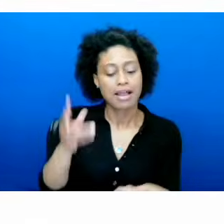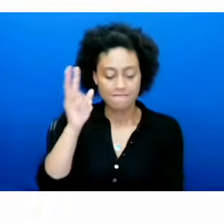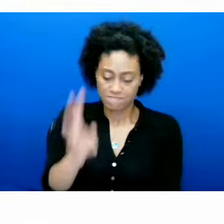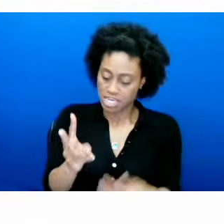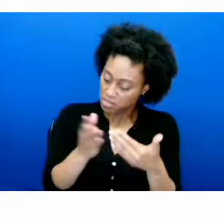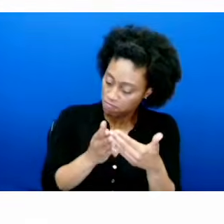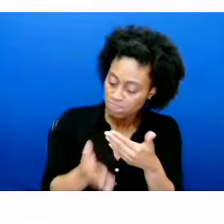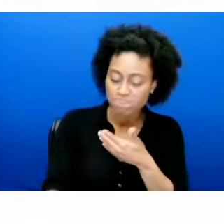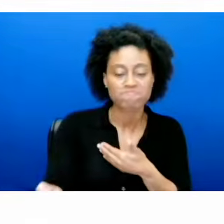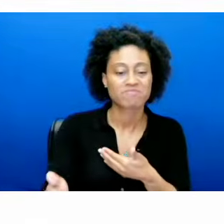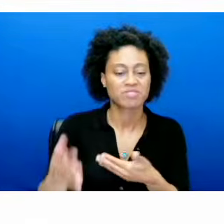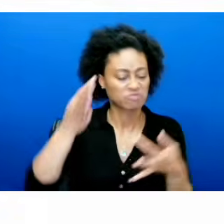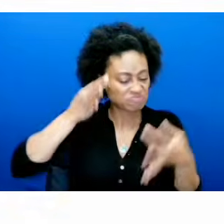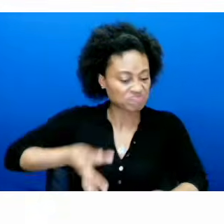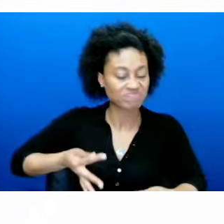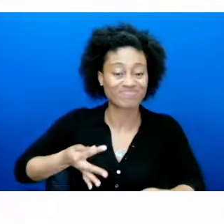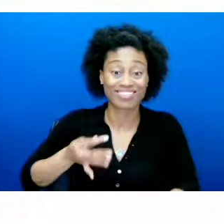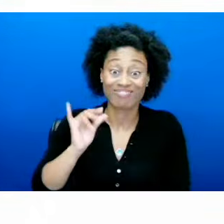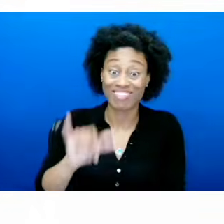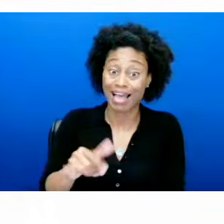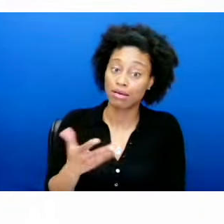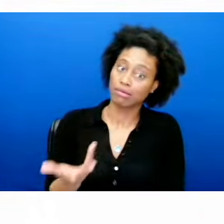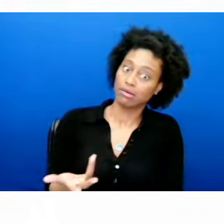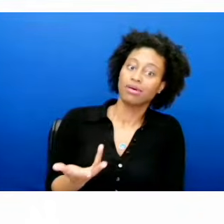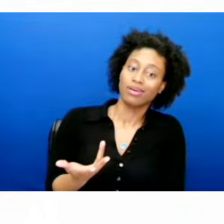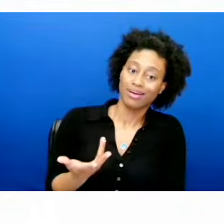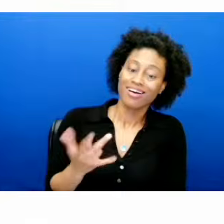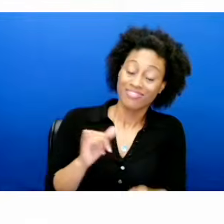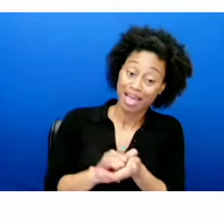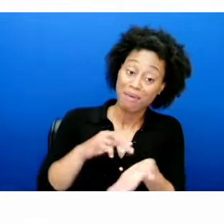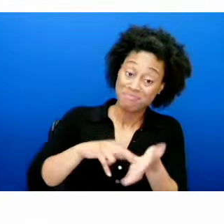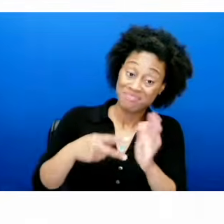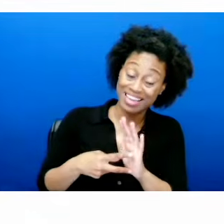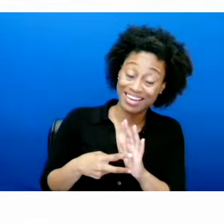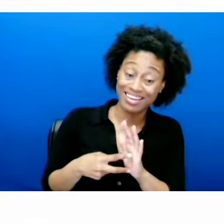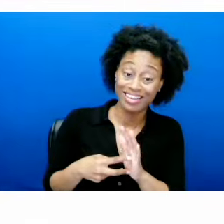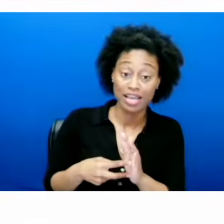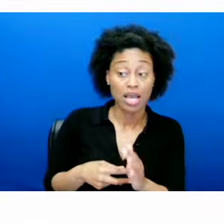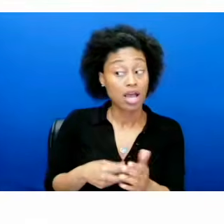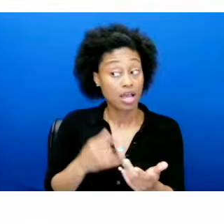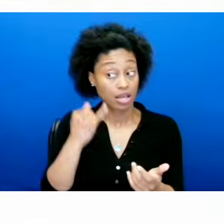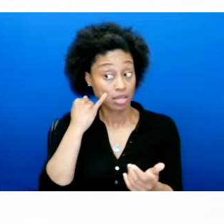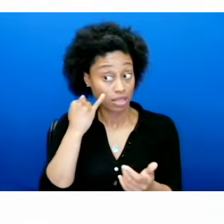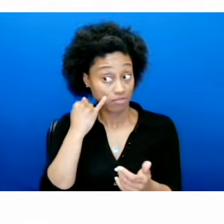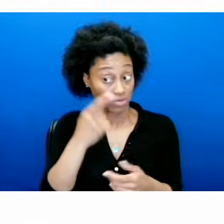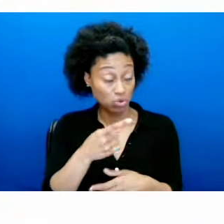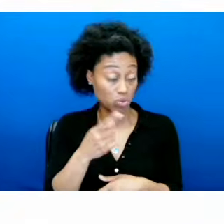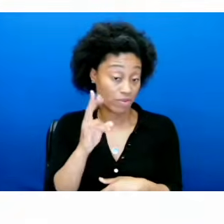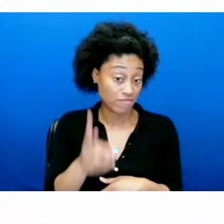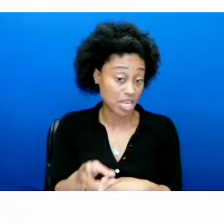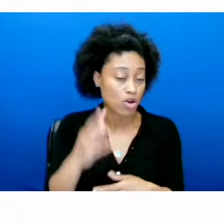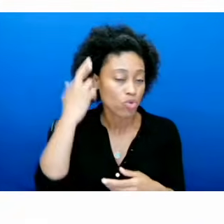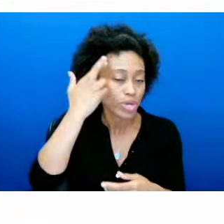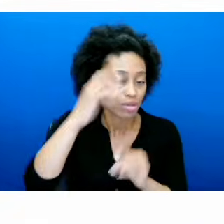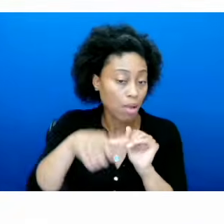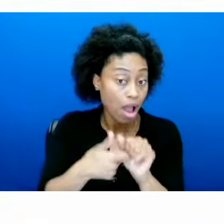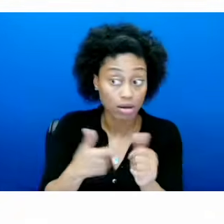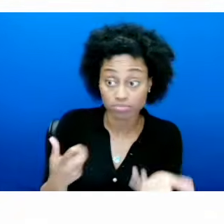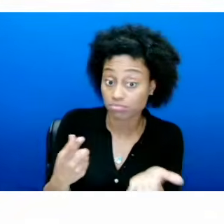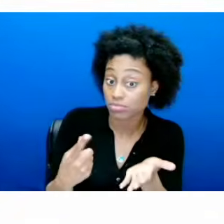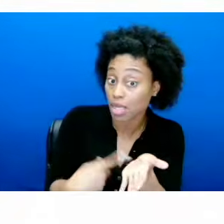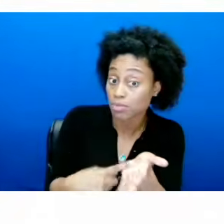like a double entendre about going vegan for a good cause, but also